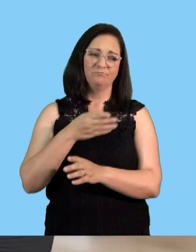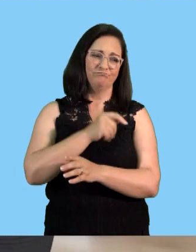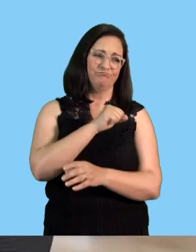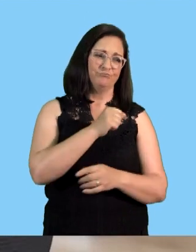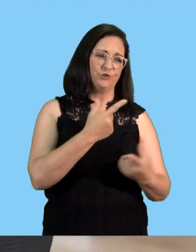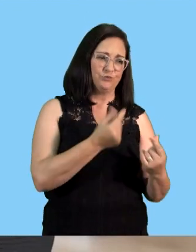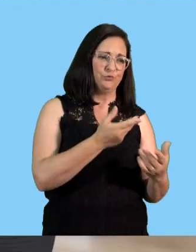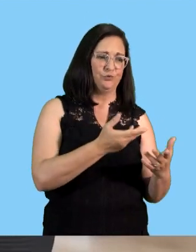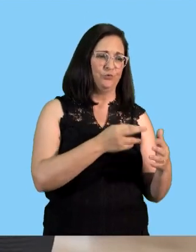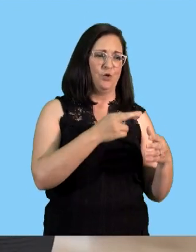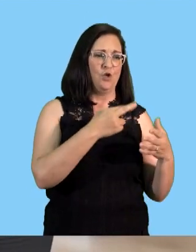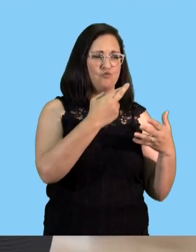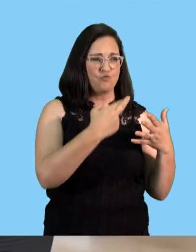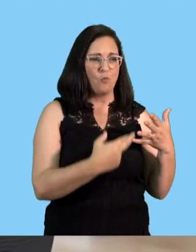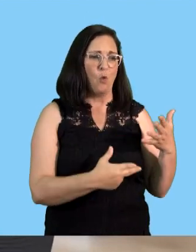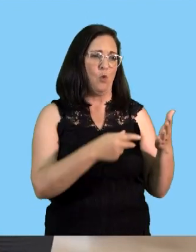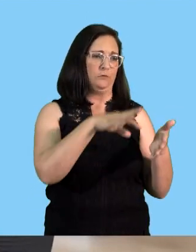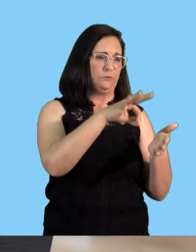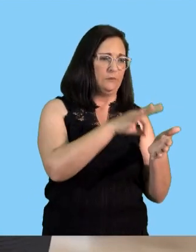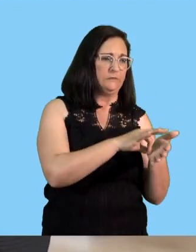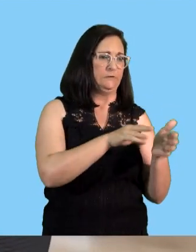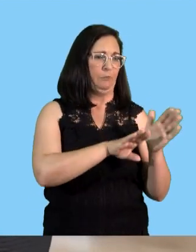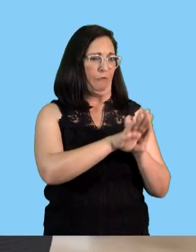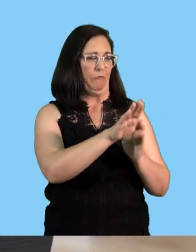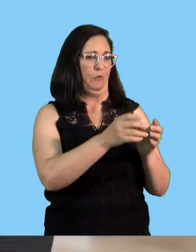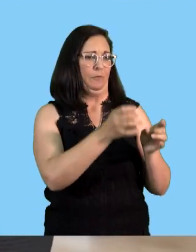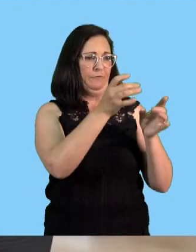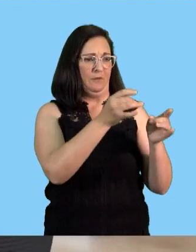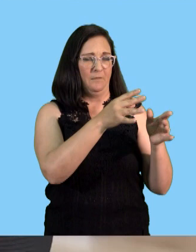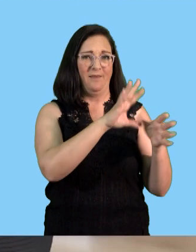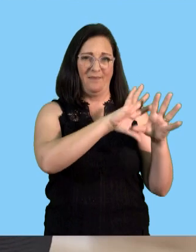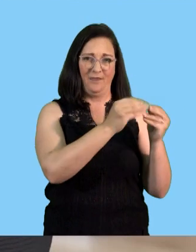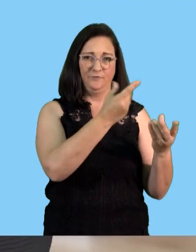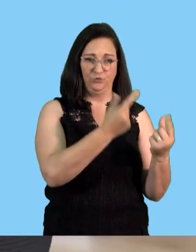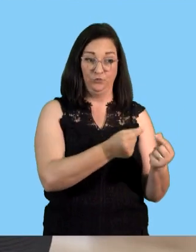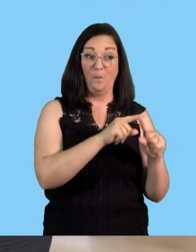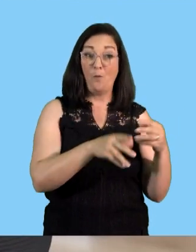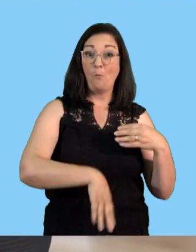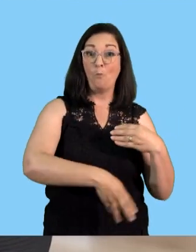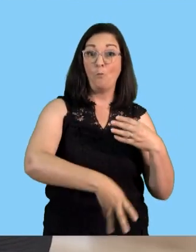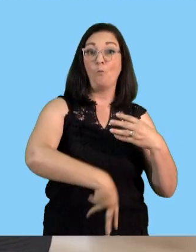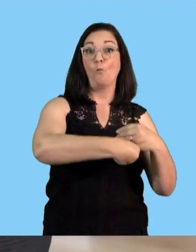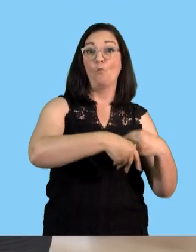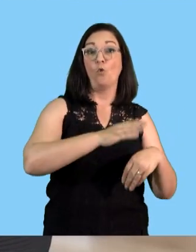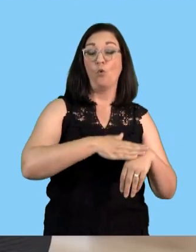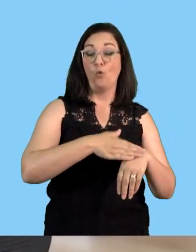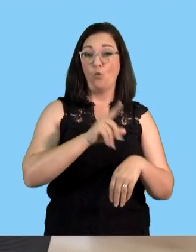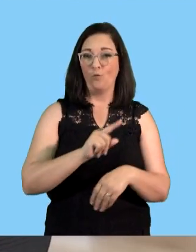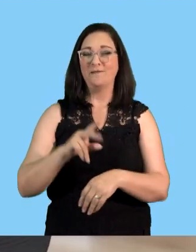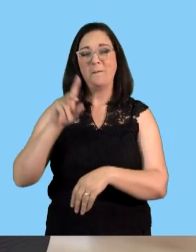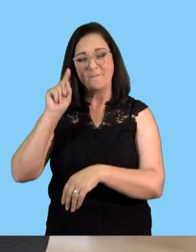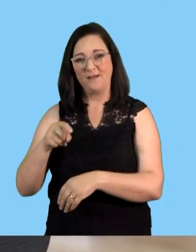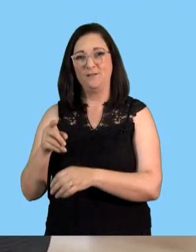learner's performance, marking the register, teaching the subject and all that, this particular candidate needs to have